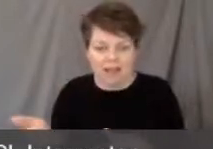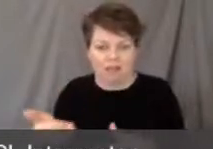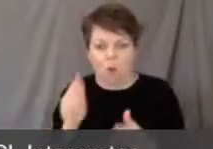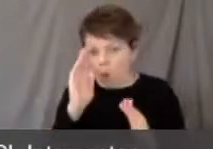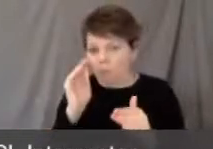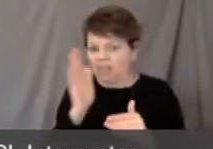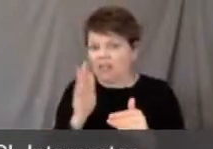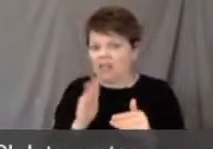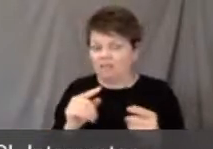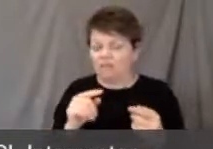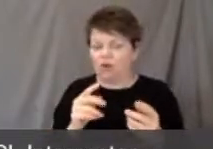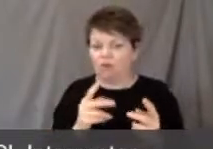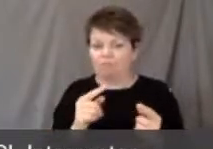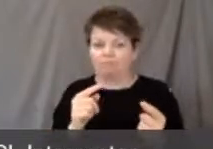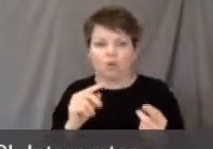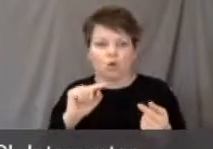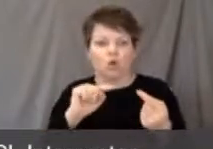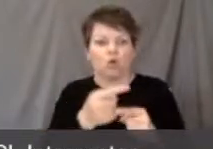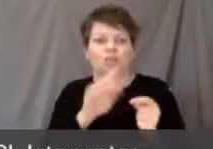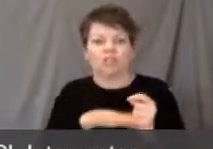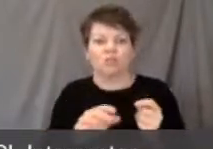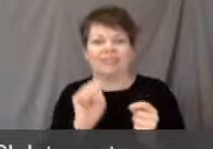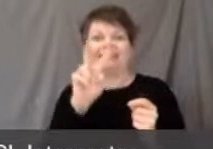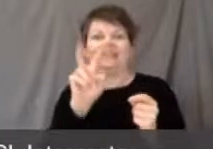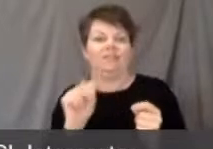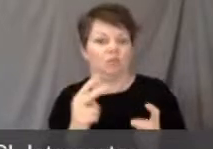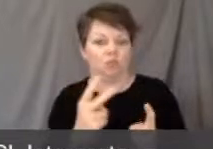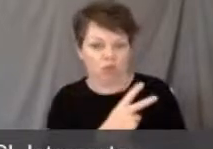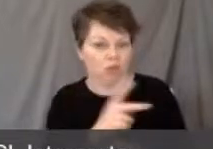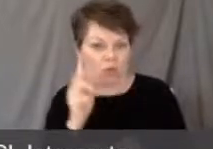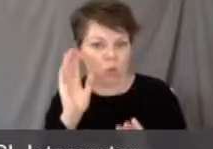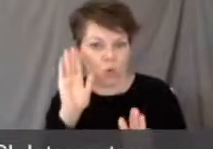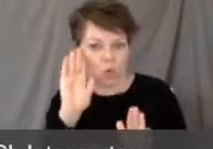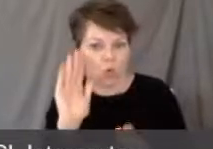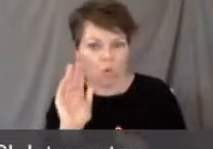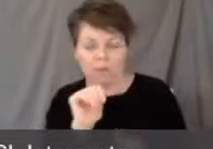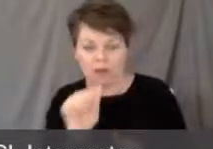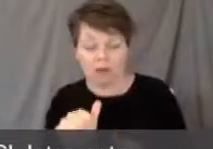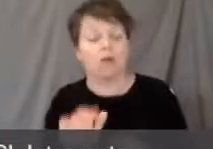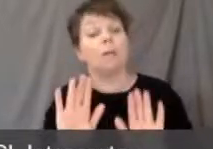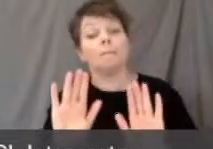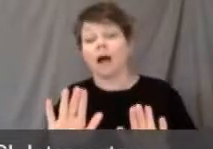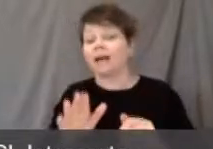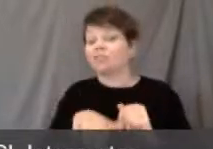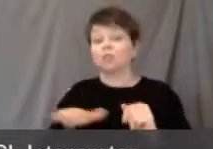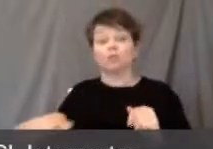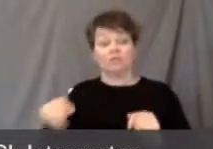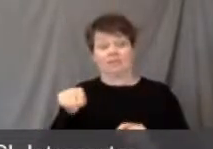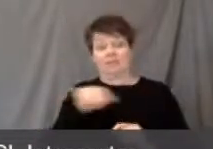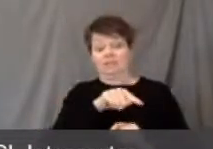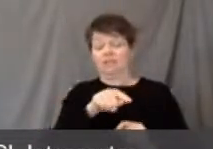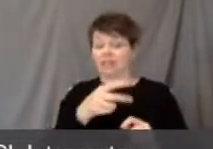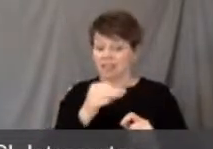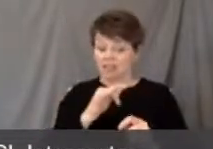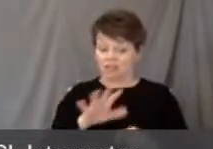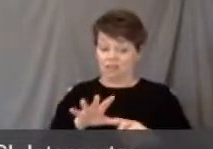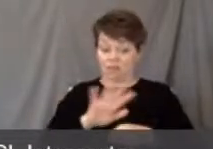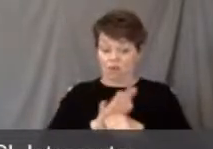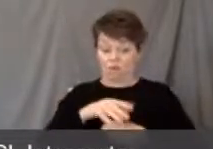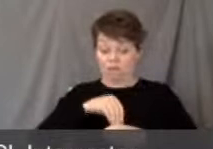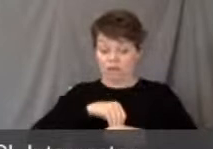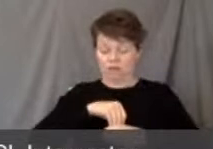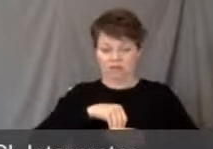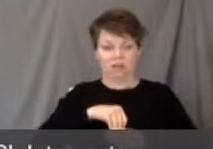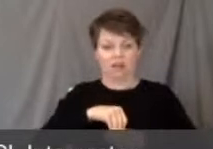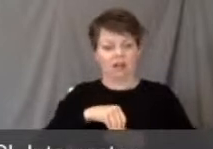never more deadly to children. We know that kids can if they're infected, even if they have a mild case, they can still infect other